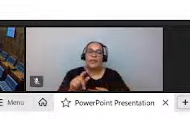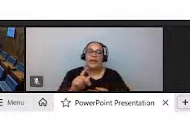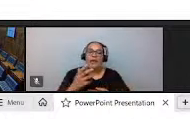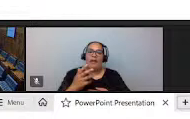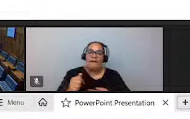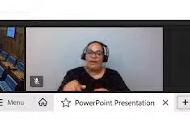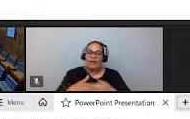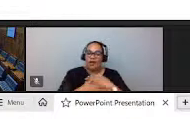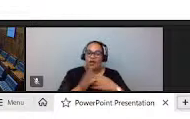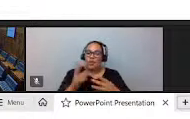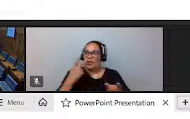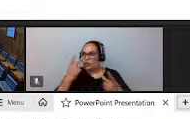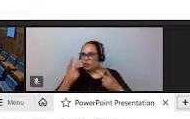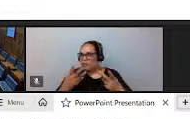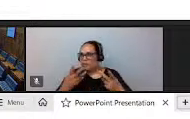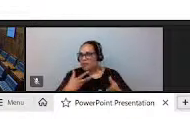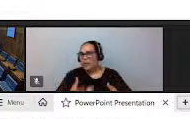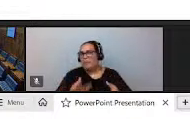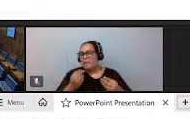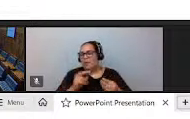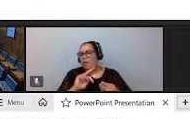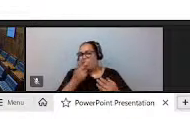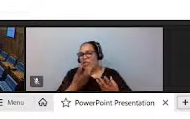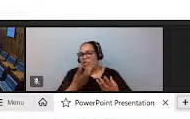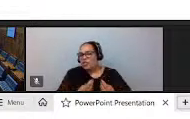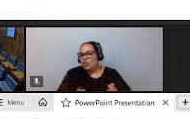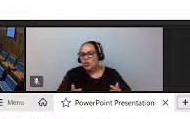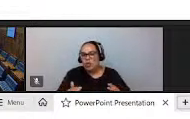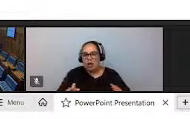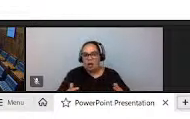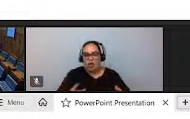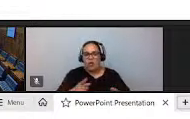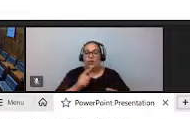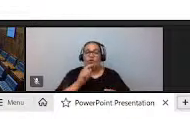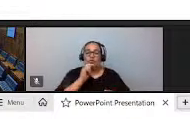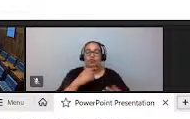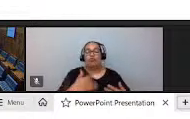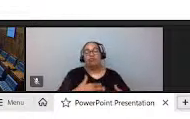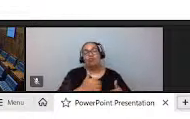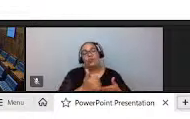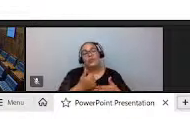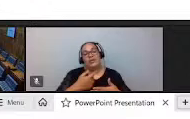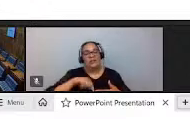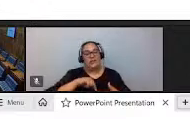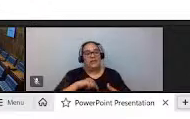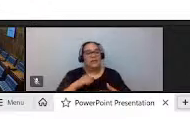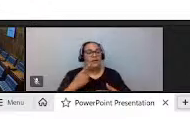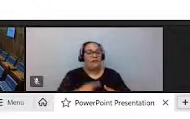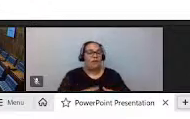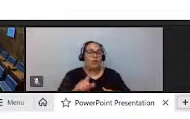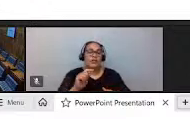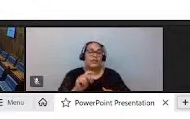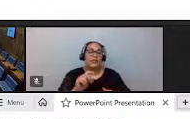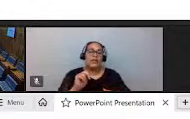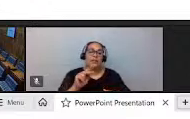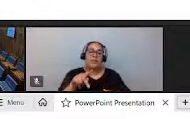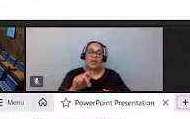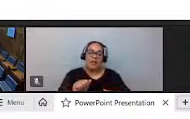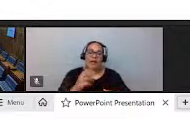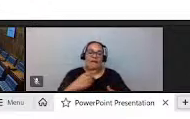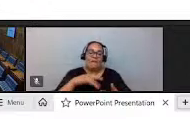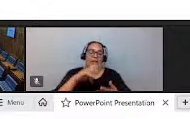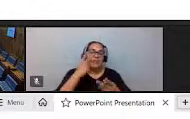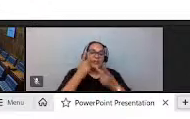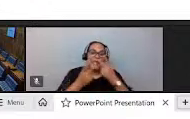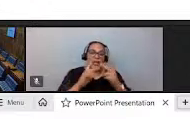country to see if we can find an optimal solution and that will really just be assisting for tnpa to have sight